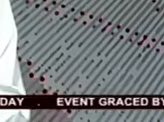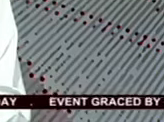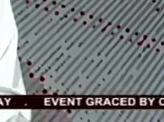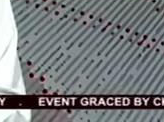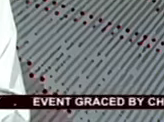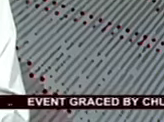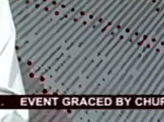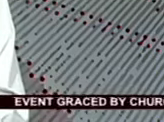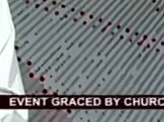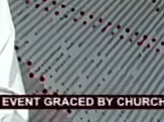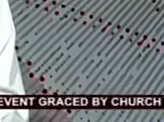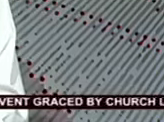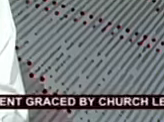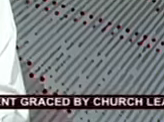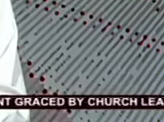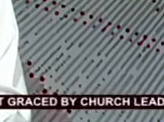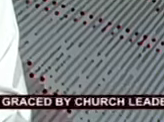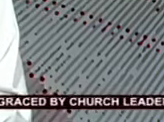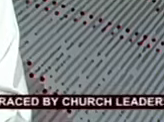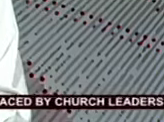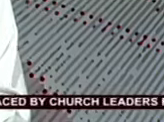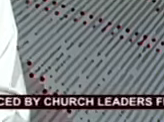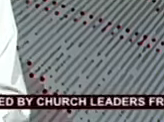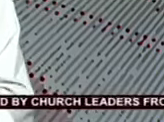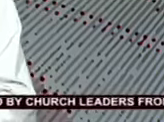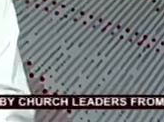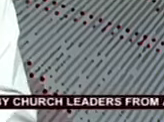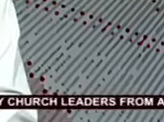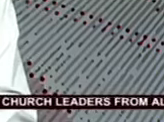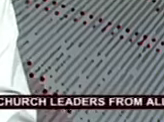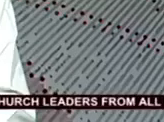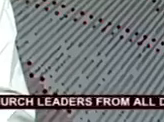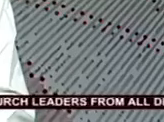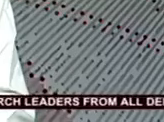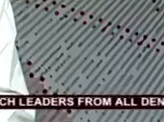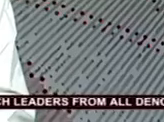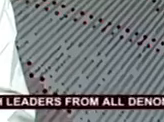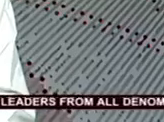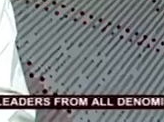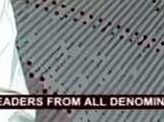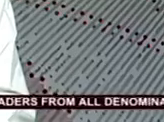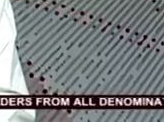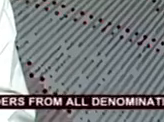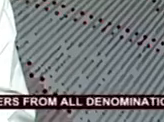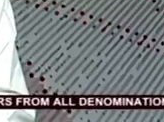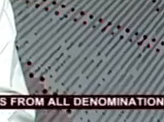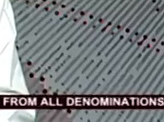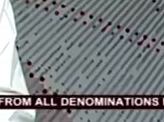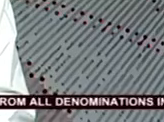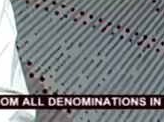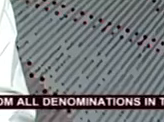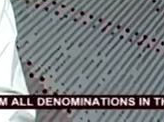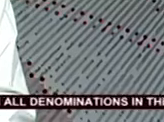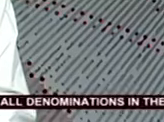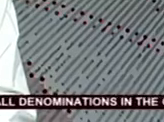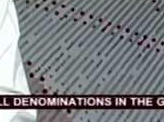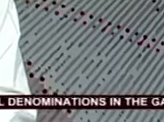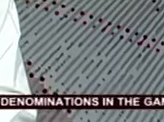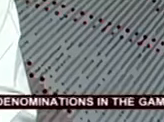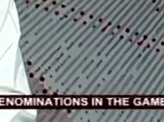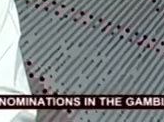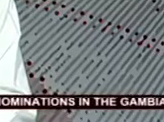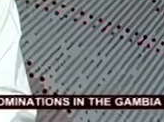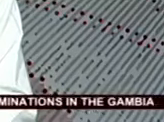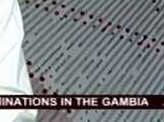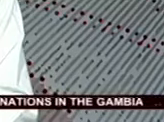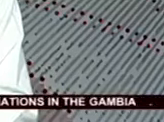suntera mo di molla minube laring edward francis multiching hospital wolem lopitan bati min be banjun anin sere kunda lopitano nyinto adalilo